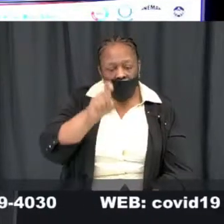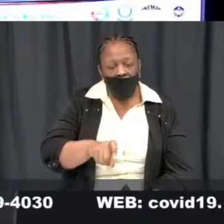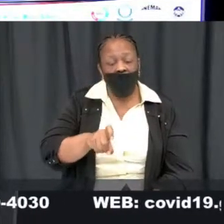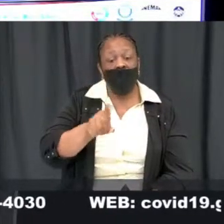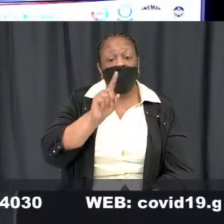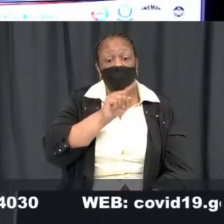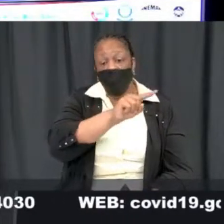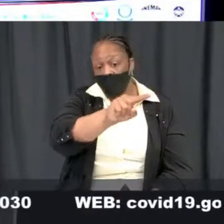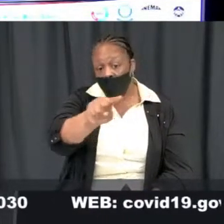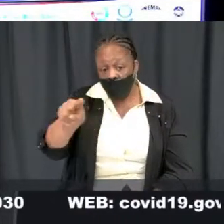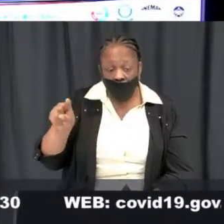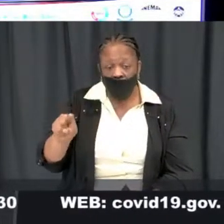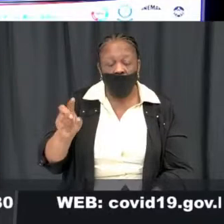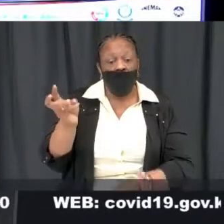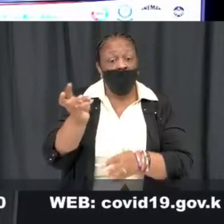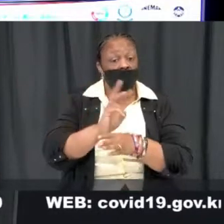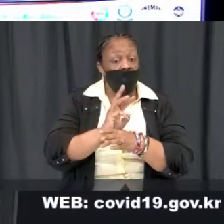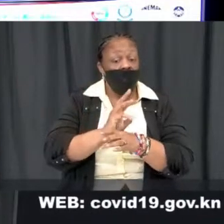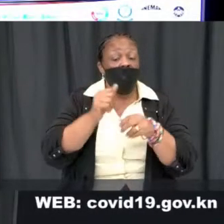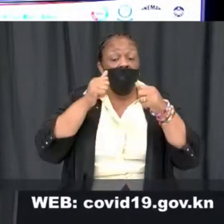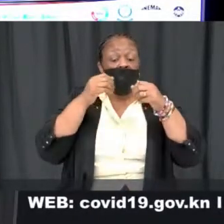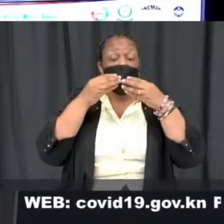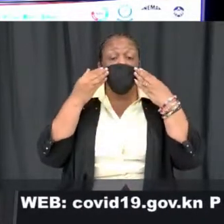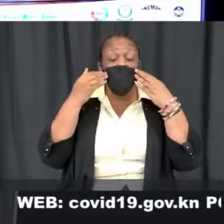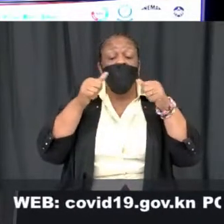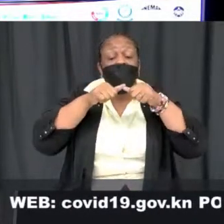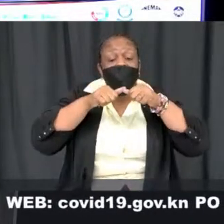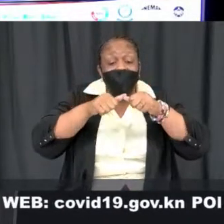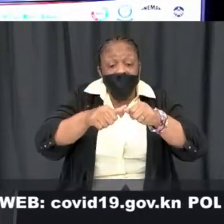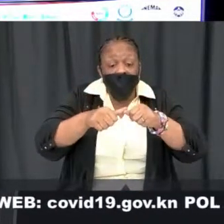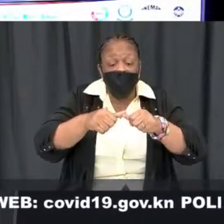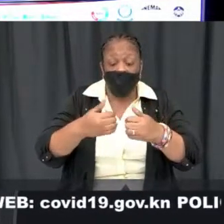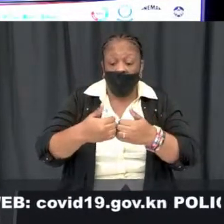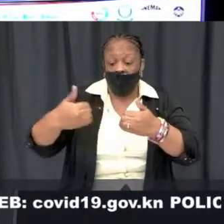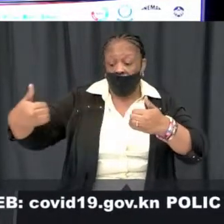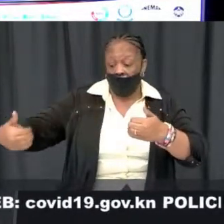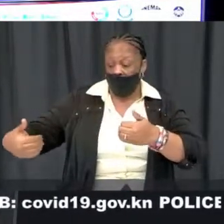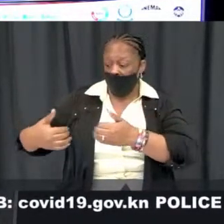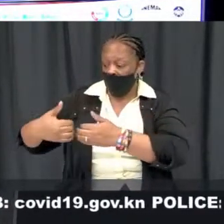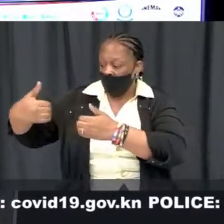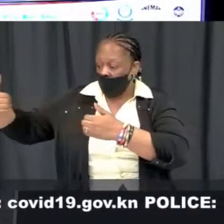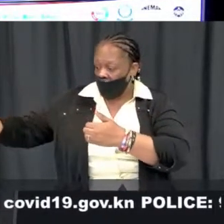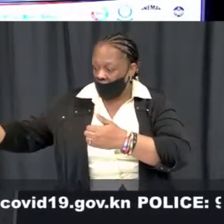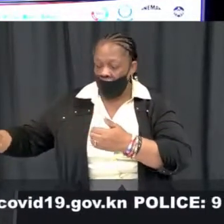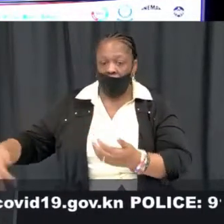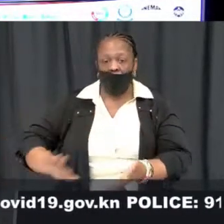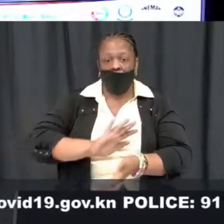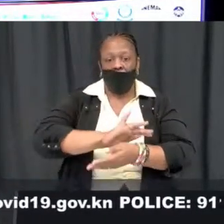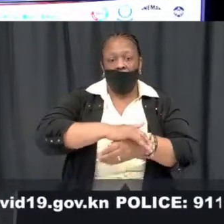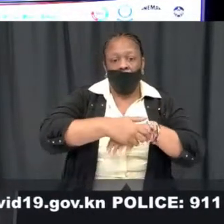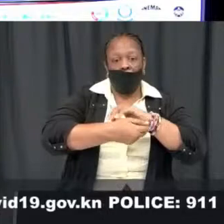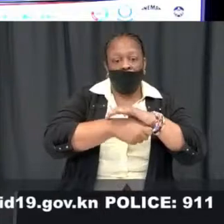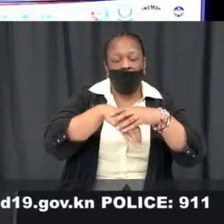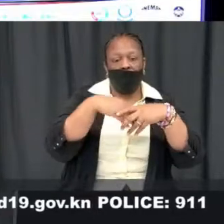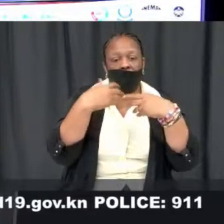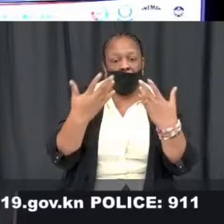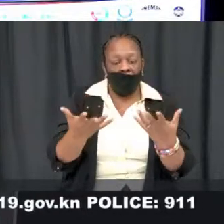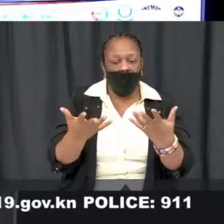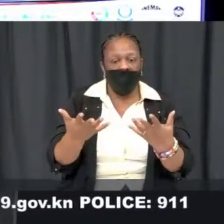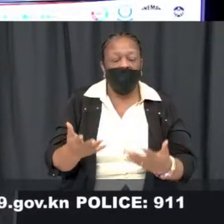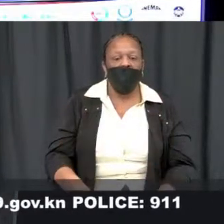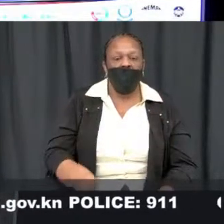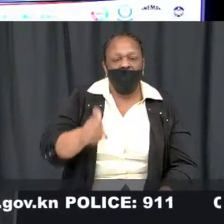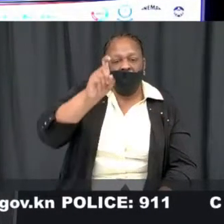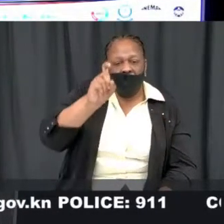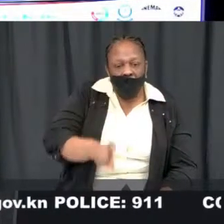to continue to wear your face masks, social distance, keep your hands sanitized. We need you, if